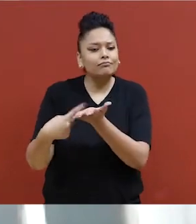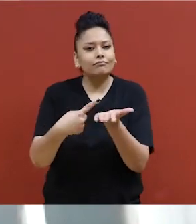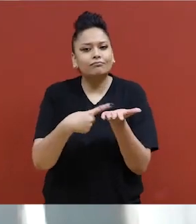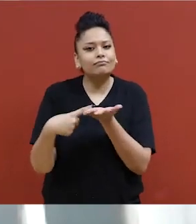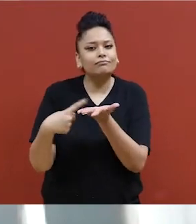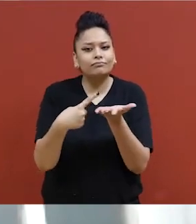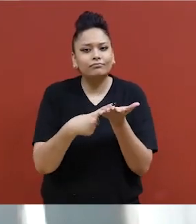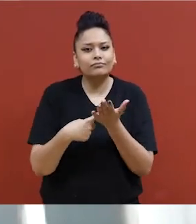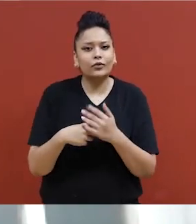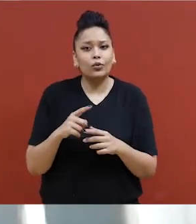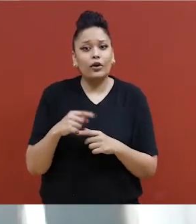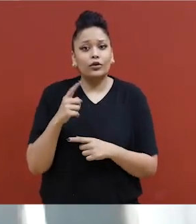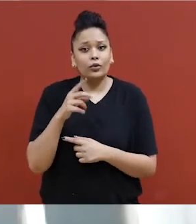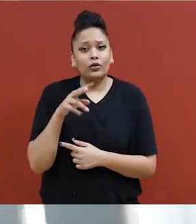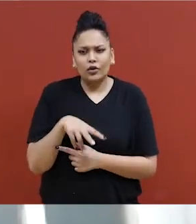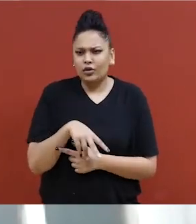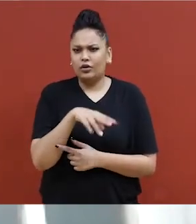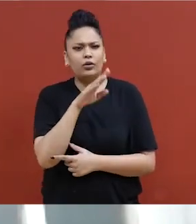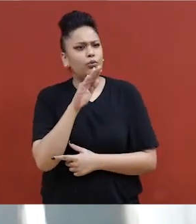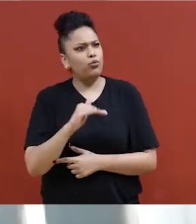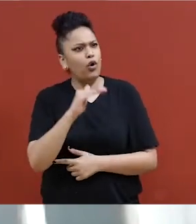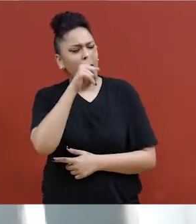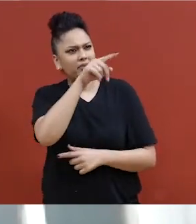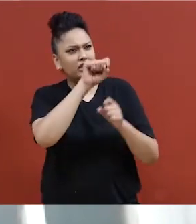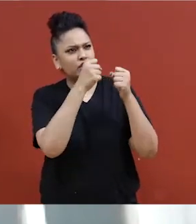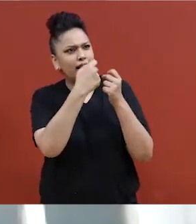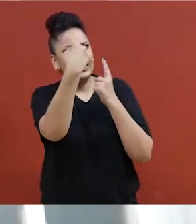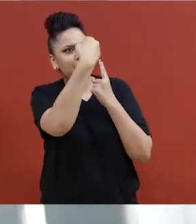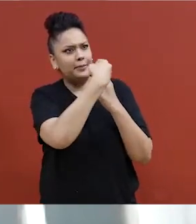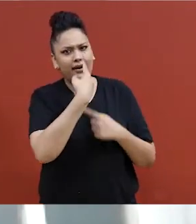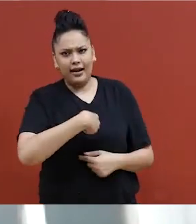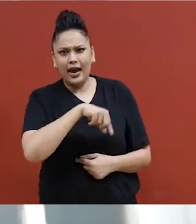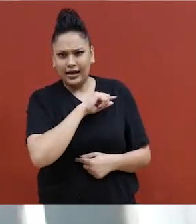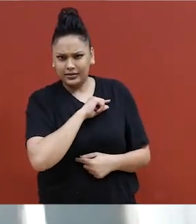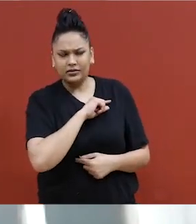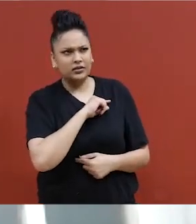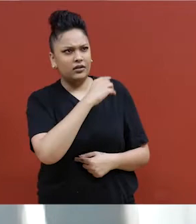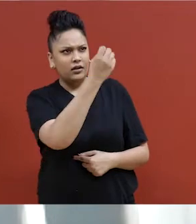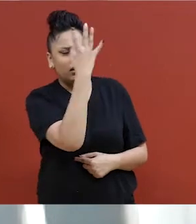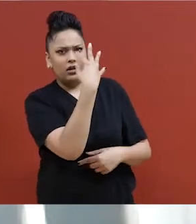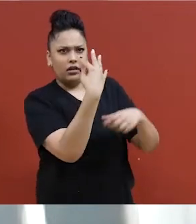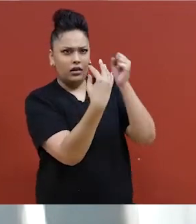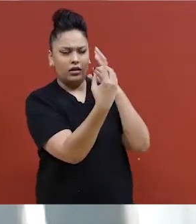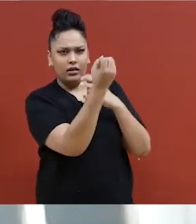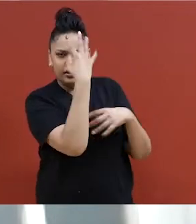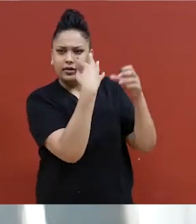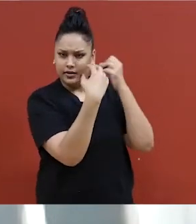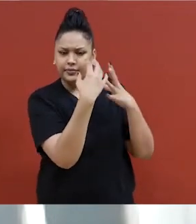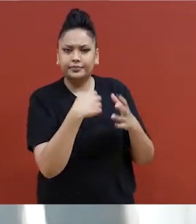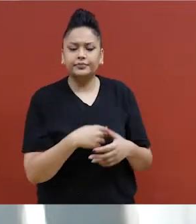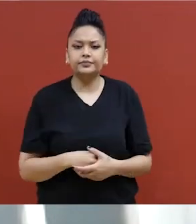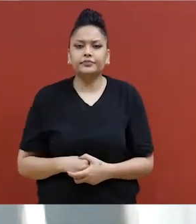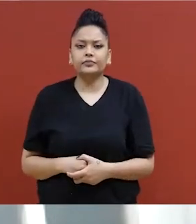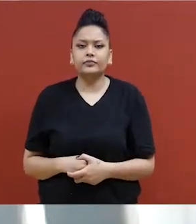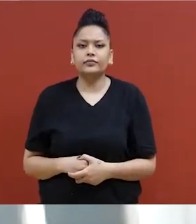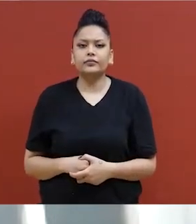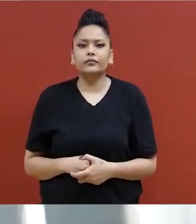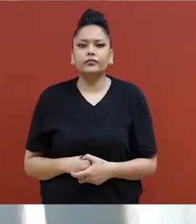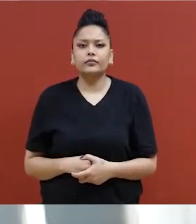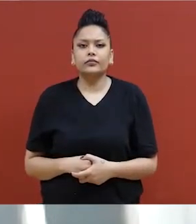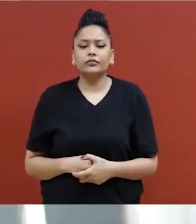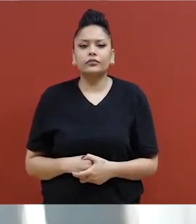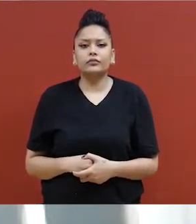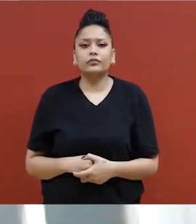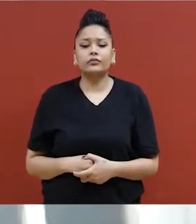messages that we received when growing up, as we were